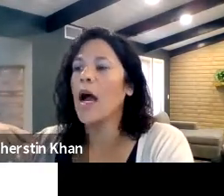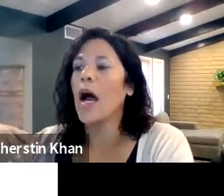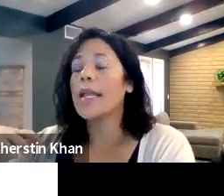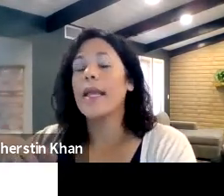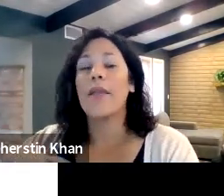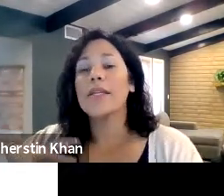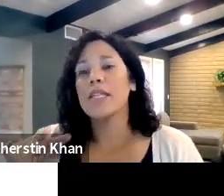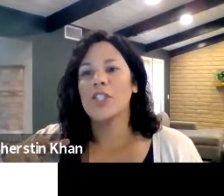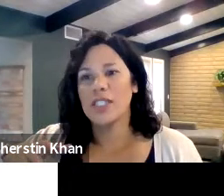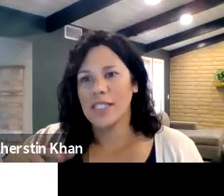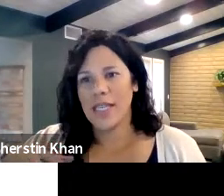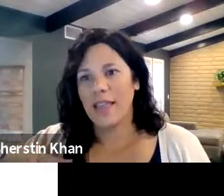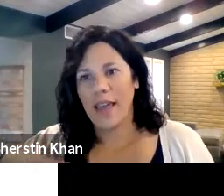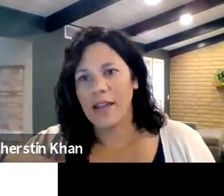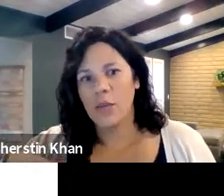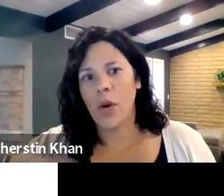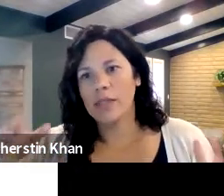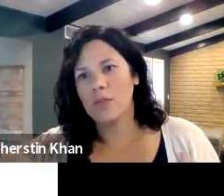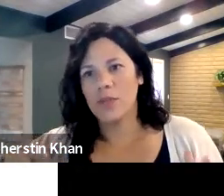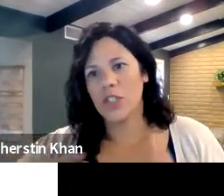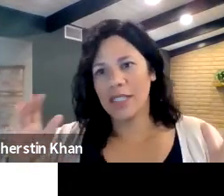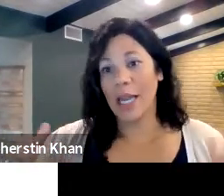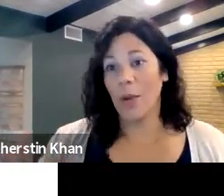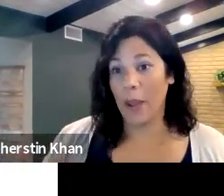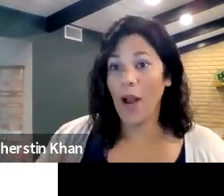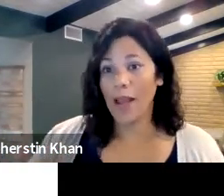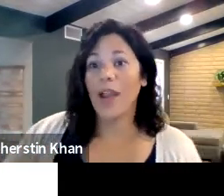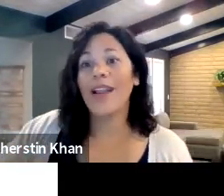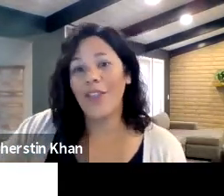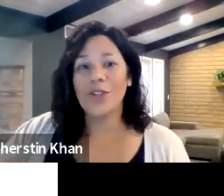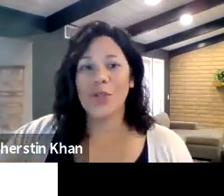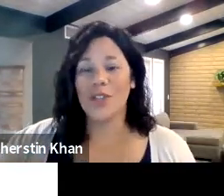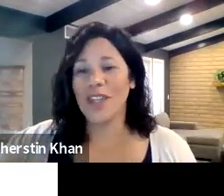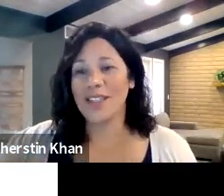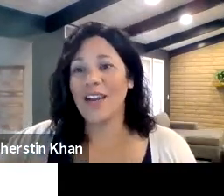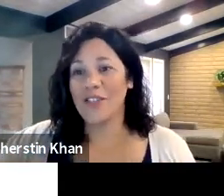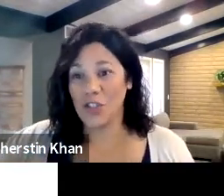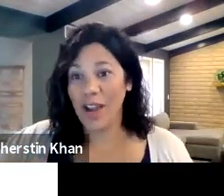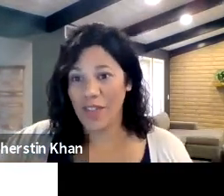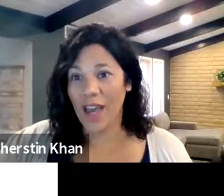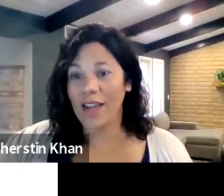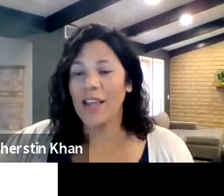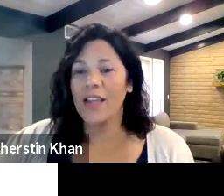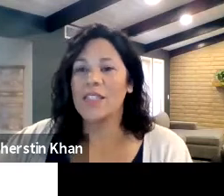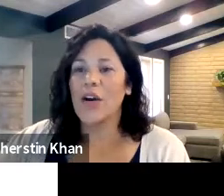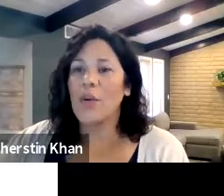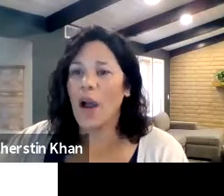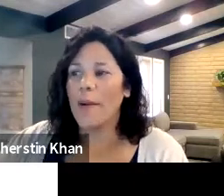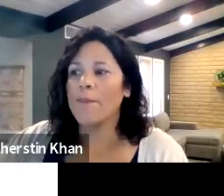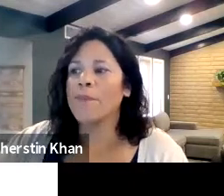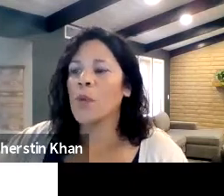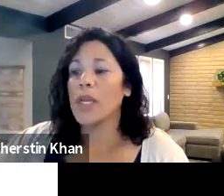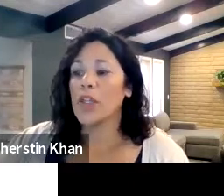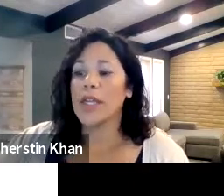that? And that's not just to say that what students get what they want, right? Other sorts of things have to drive that.